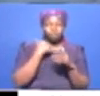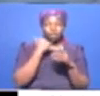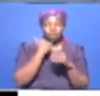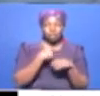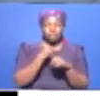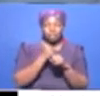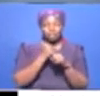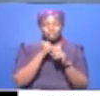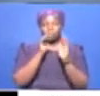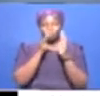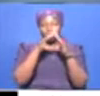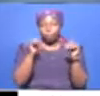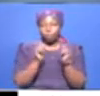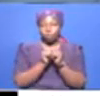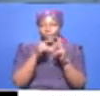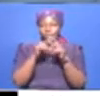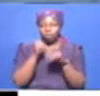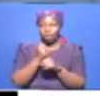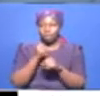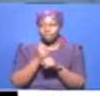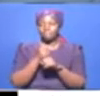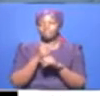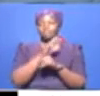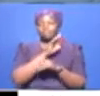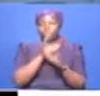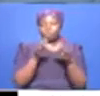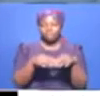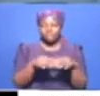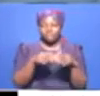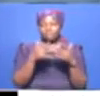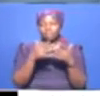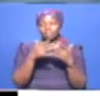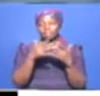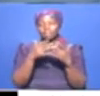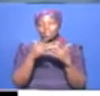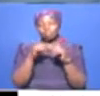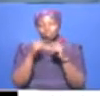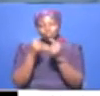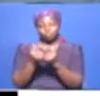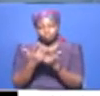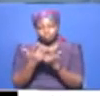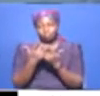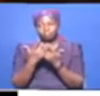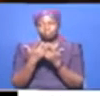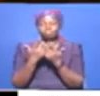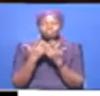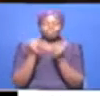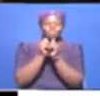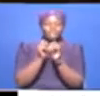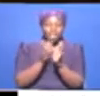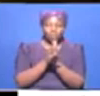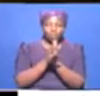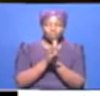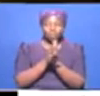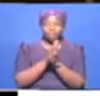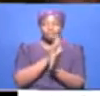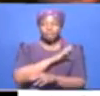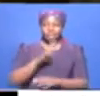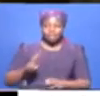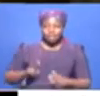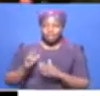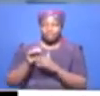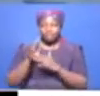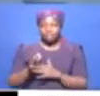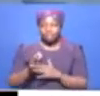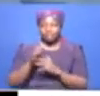policing, our religious leaders, to make sure that anybody who is preaching hatred is dealt with. Sexual